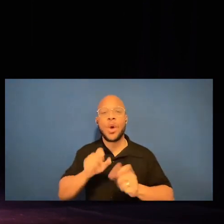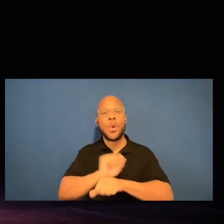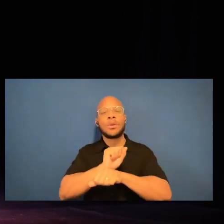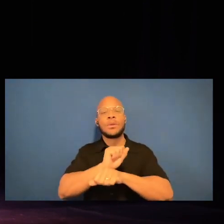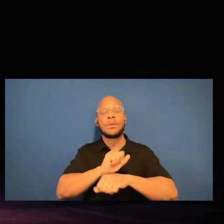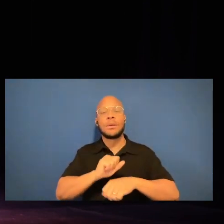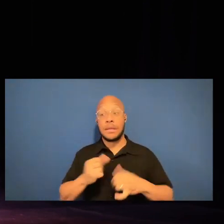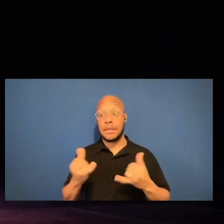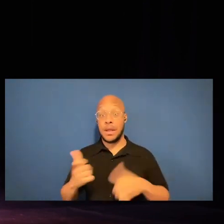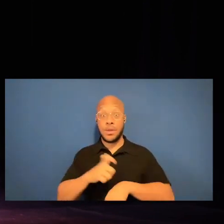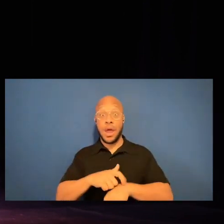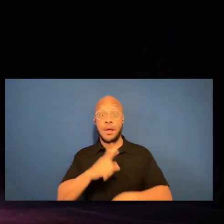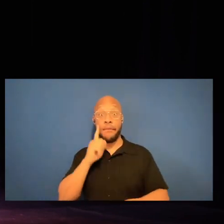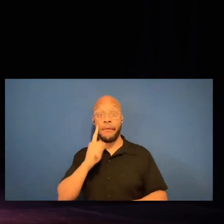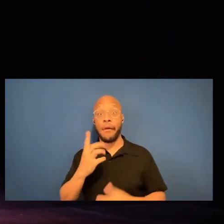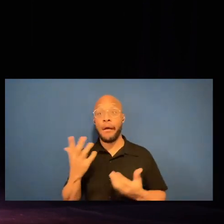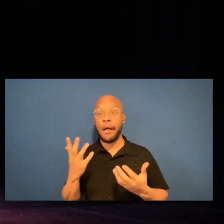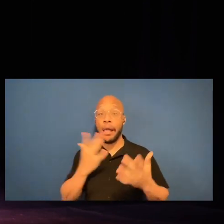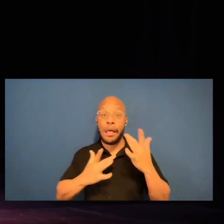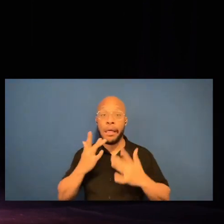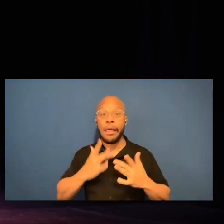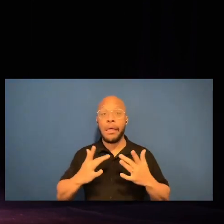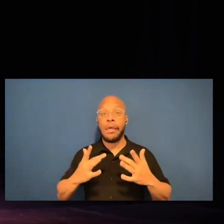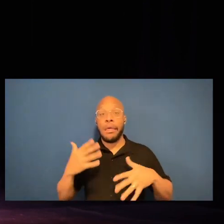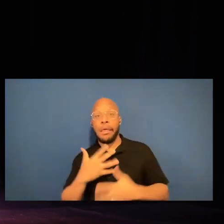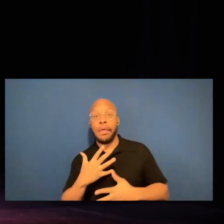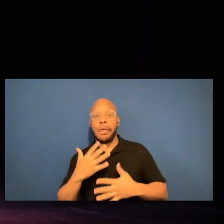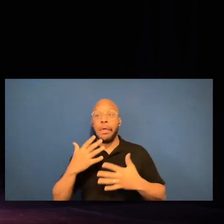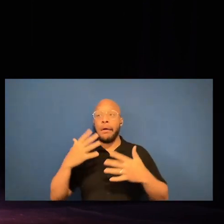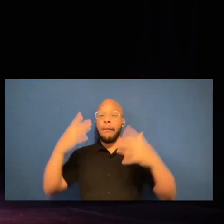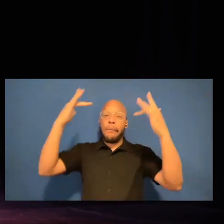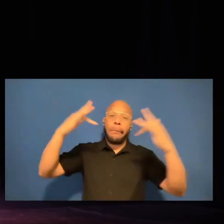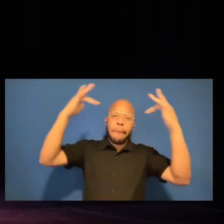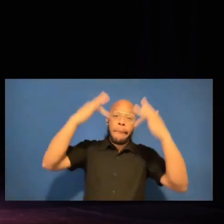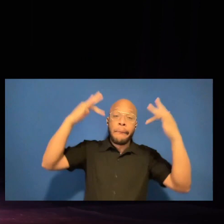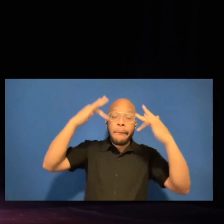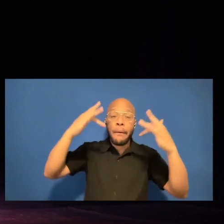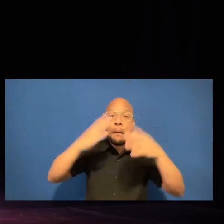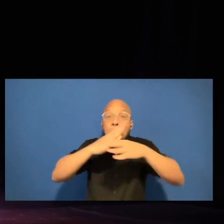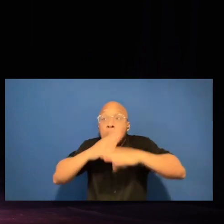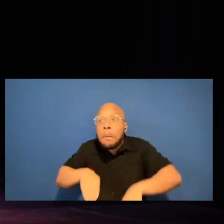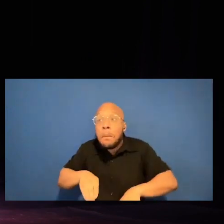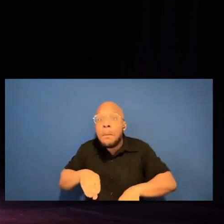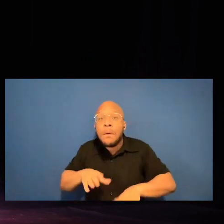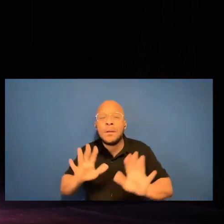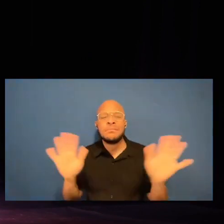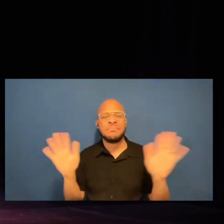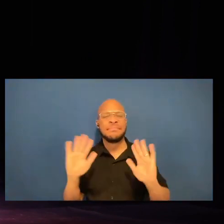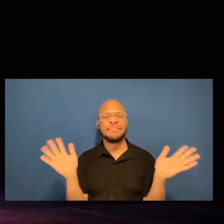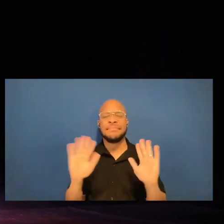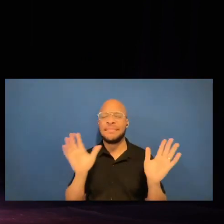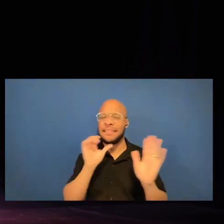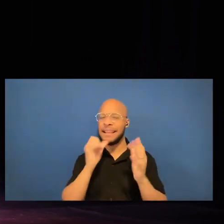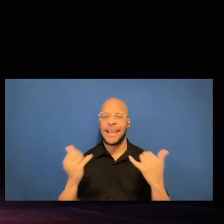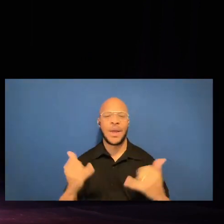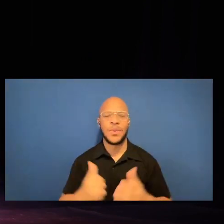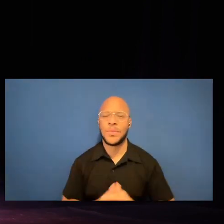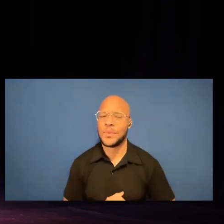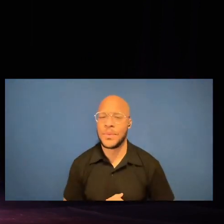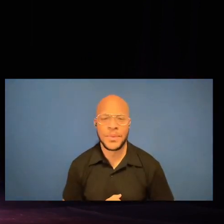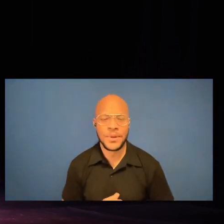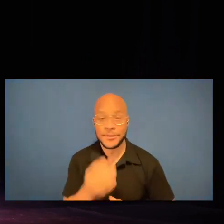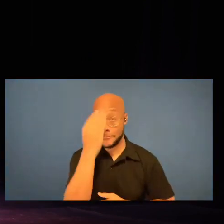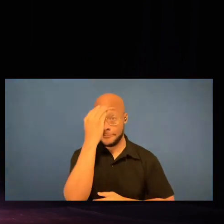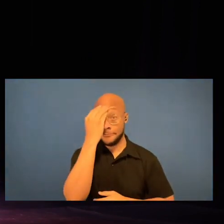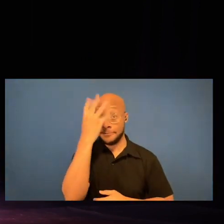for silence, and no room for fear. I will tell you today, my friends, we cannot be unmoored by